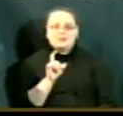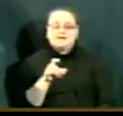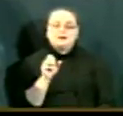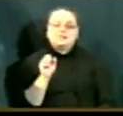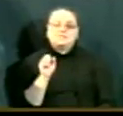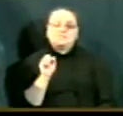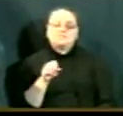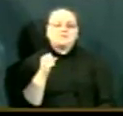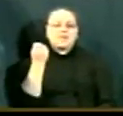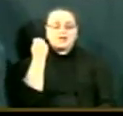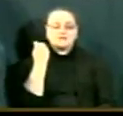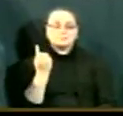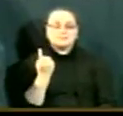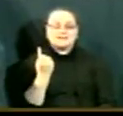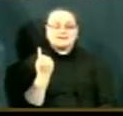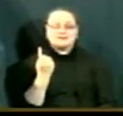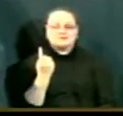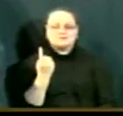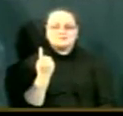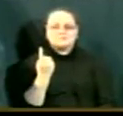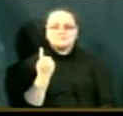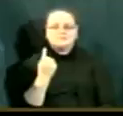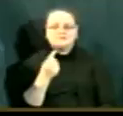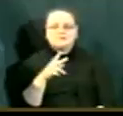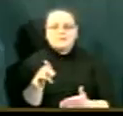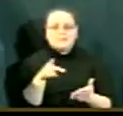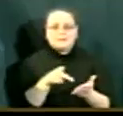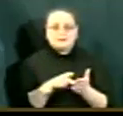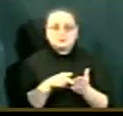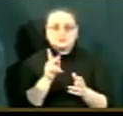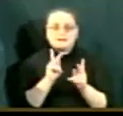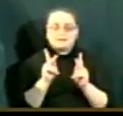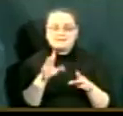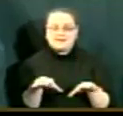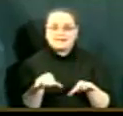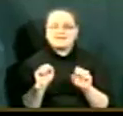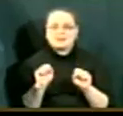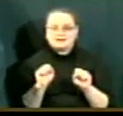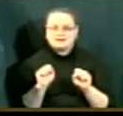able to understand the positions of people that take